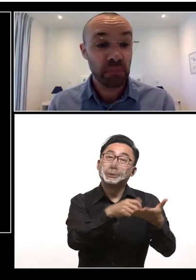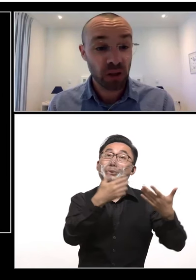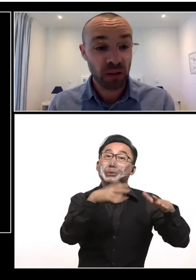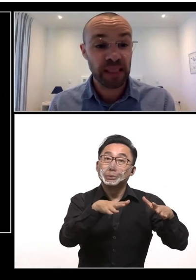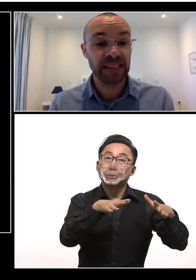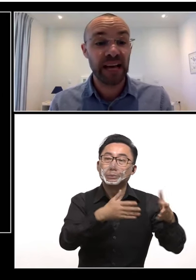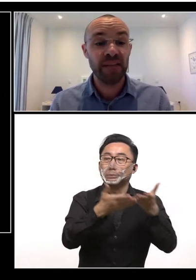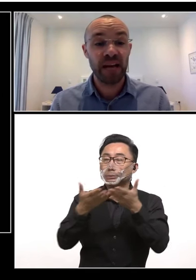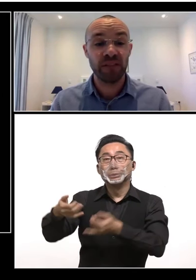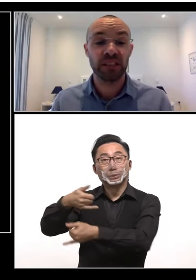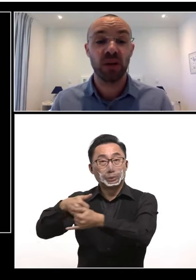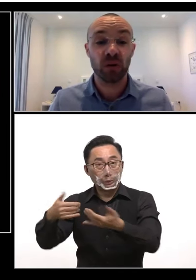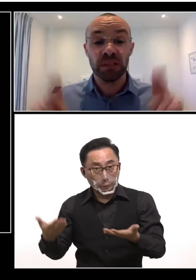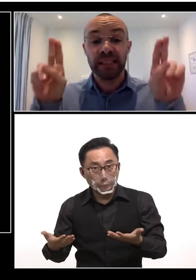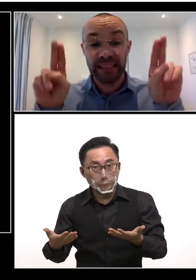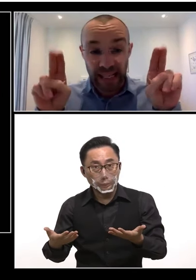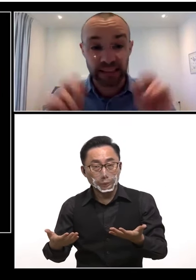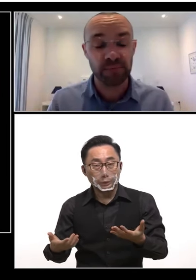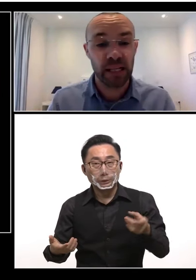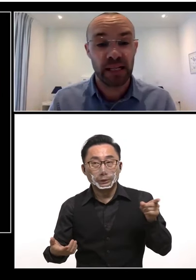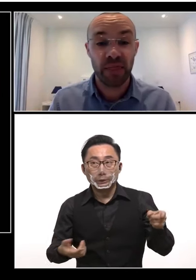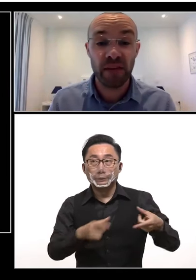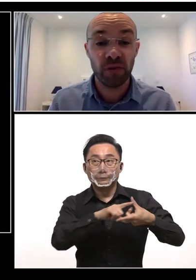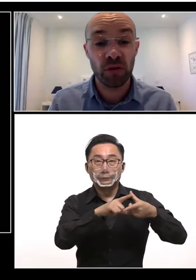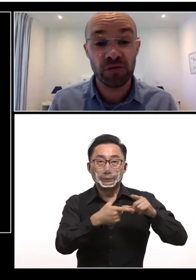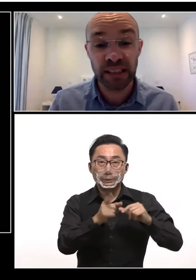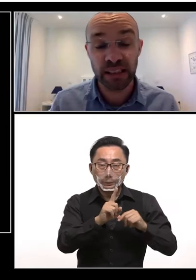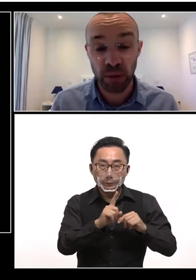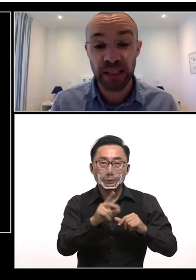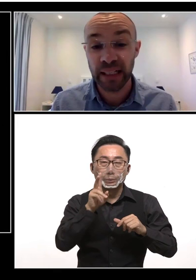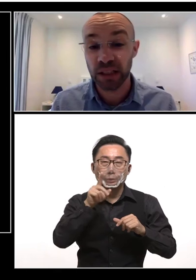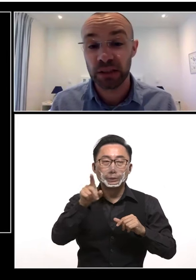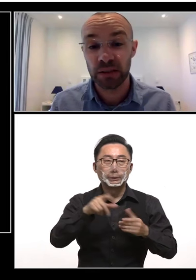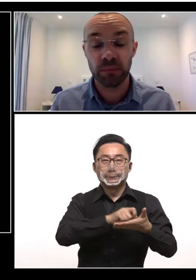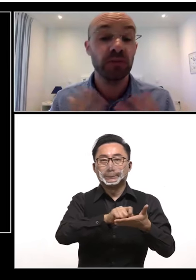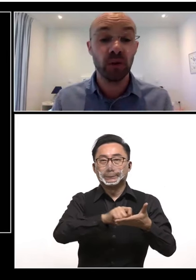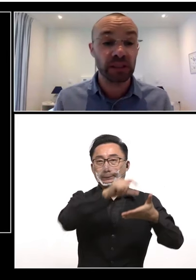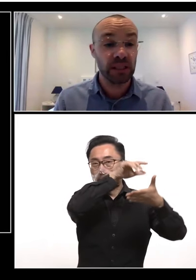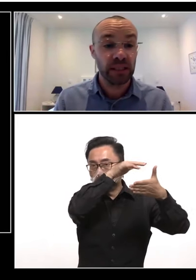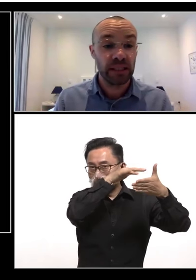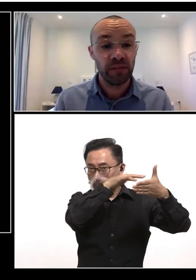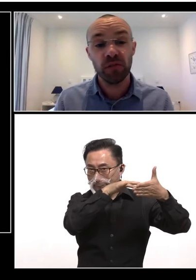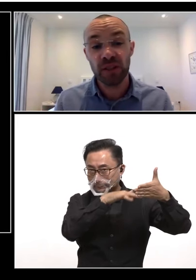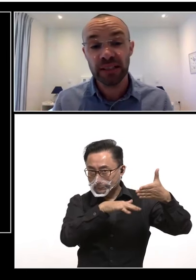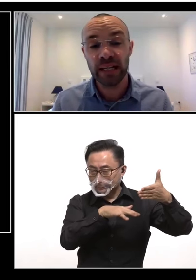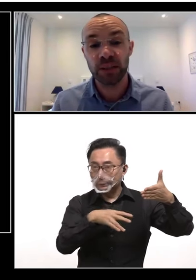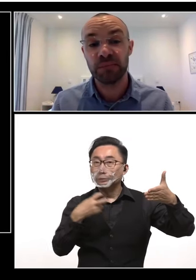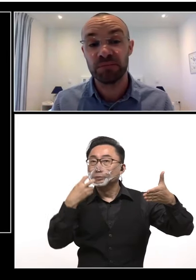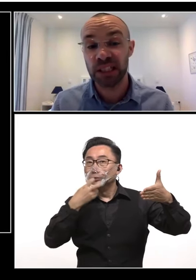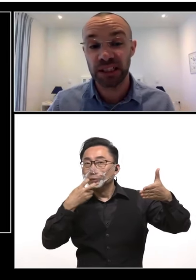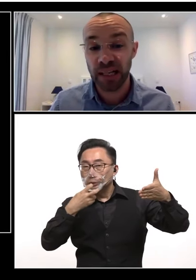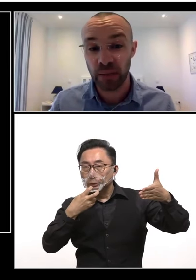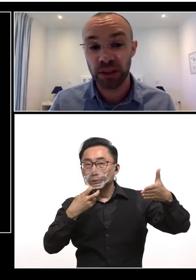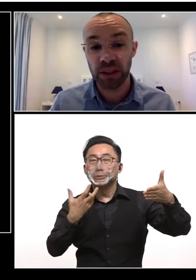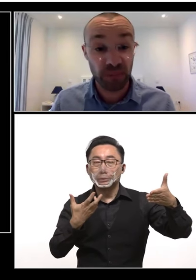This model places heavy emphasis on text, and therefore written and spoken English. But of course, if your first language is